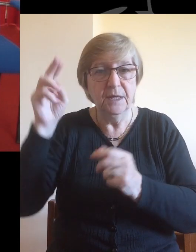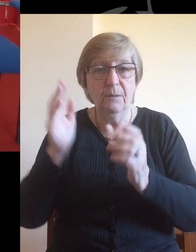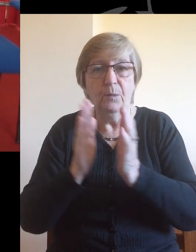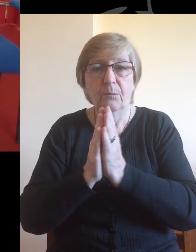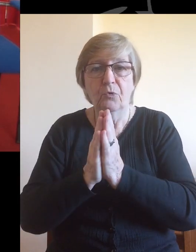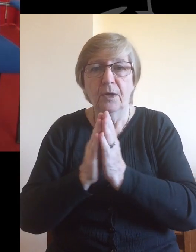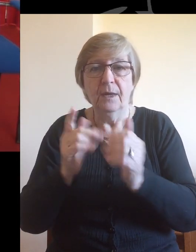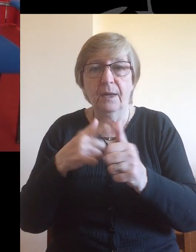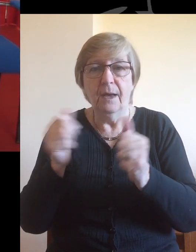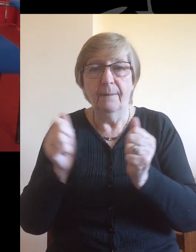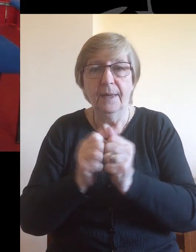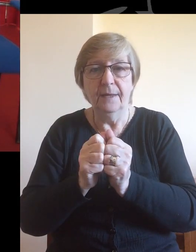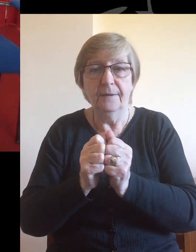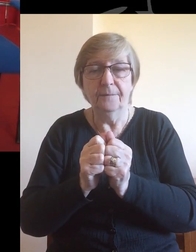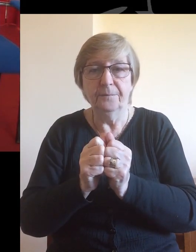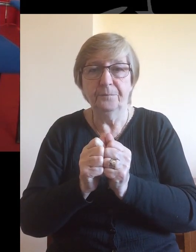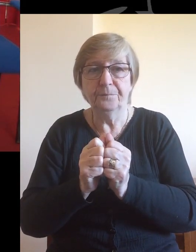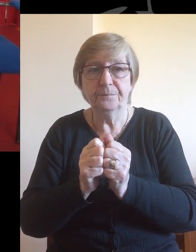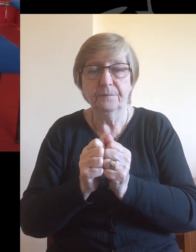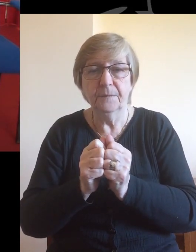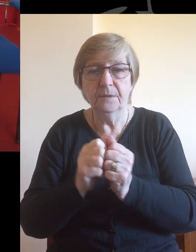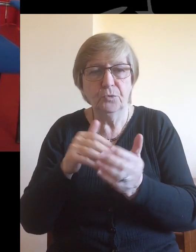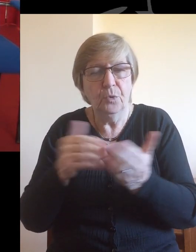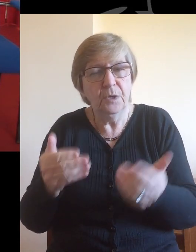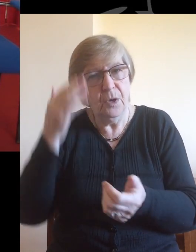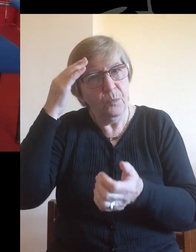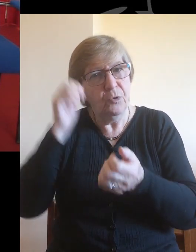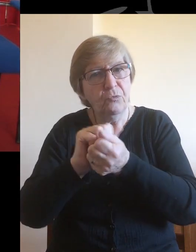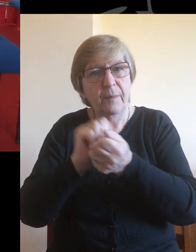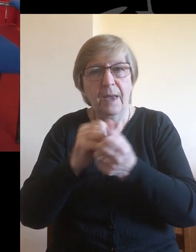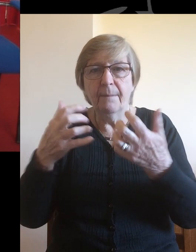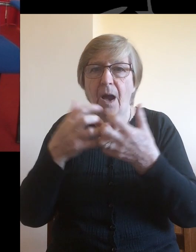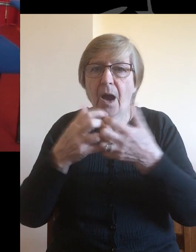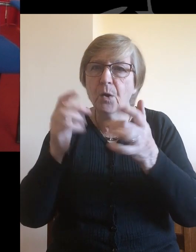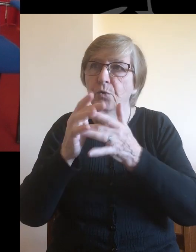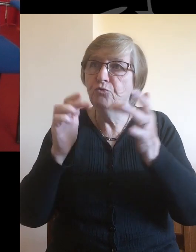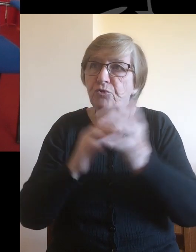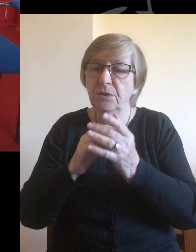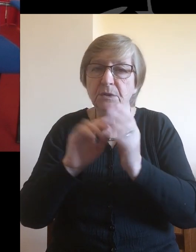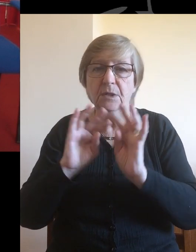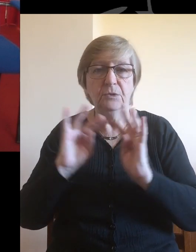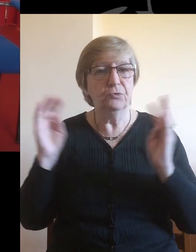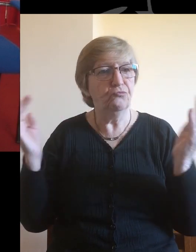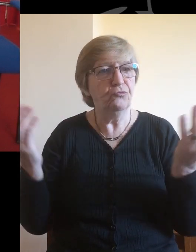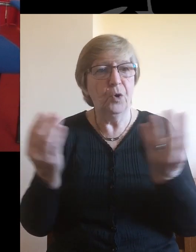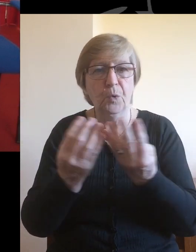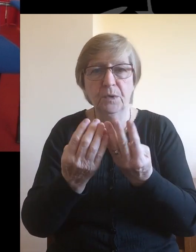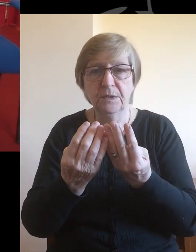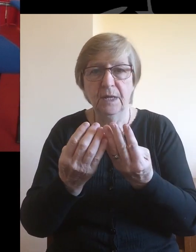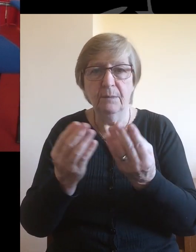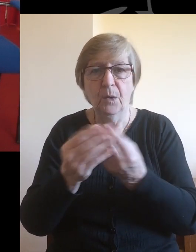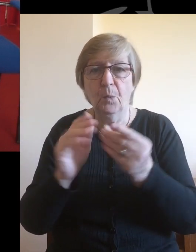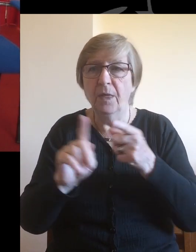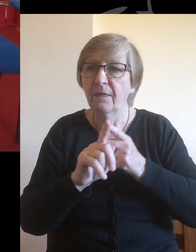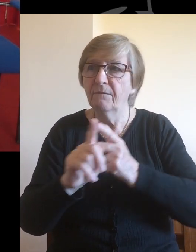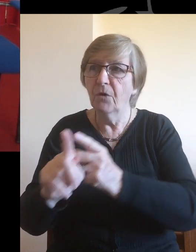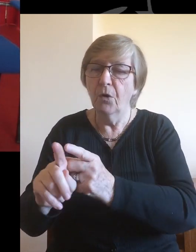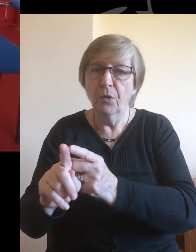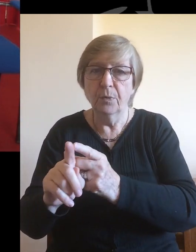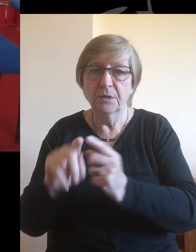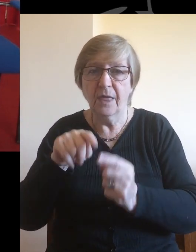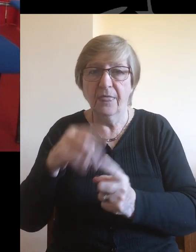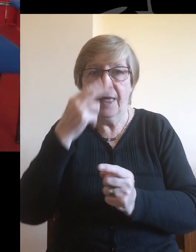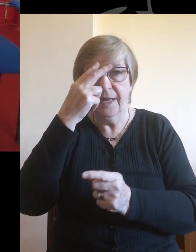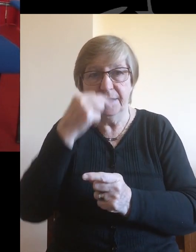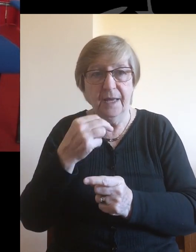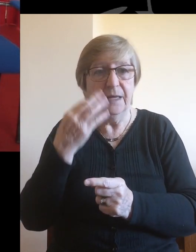Amen. So we recall how our Lord Jesus gathered around the table with his followers on that very night in